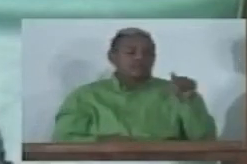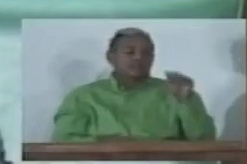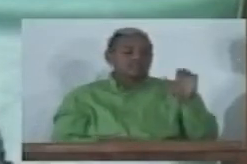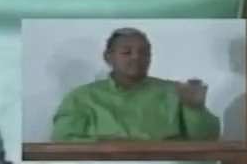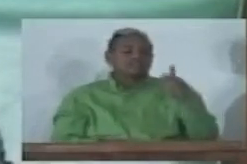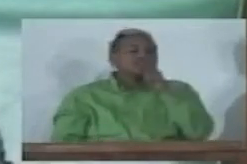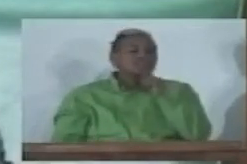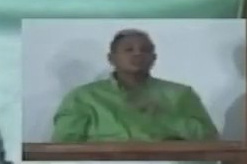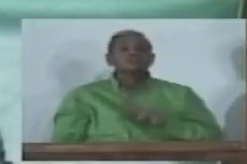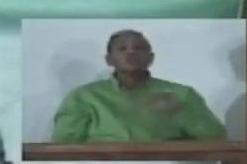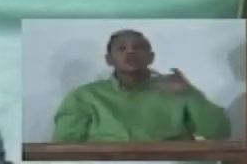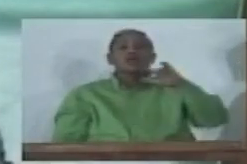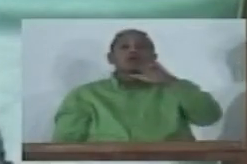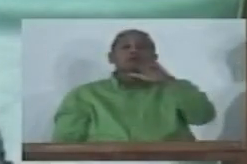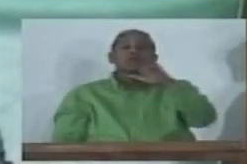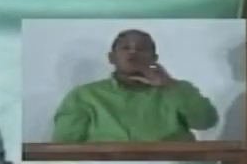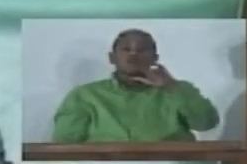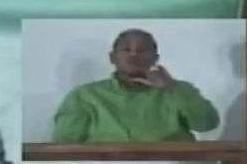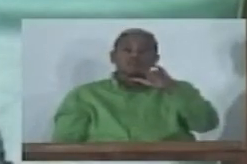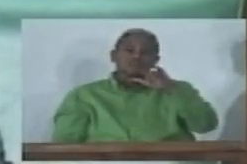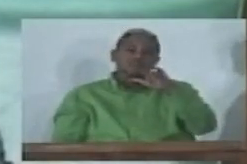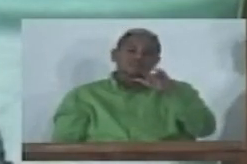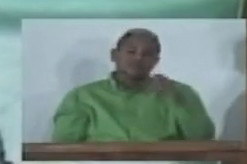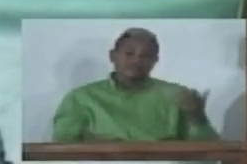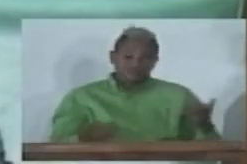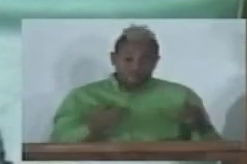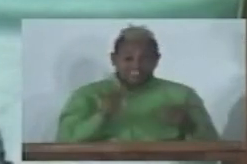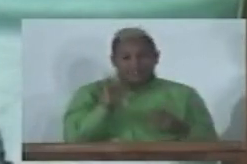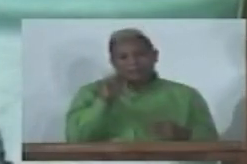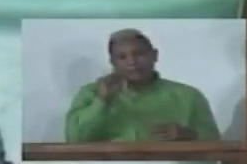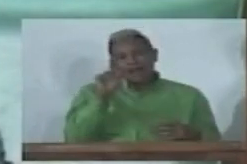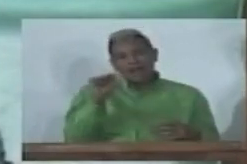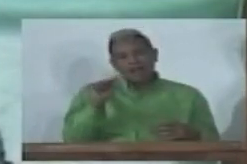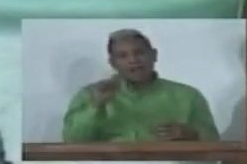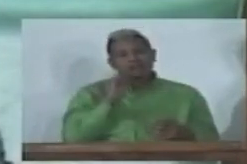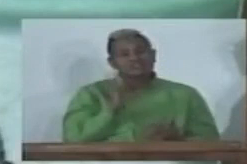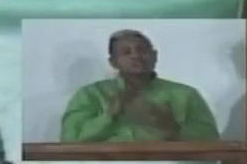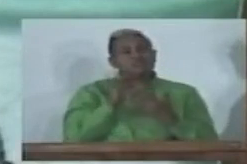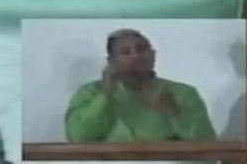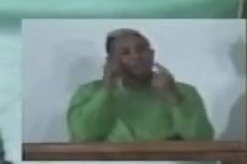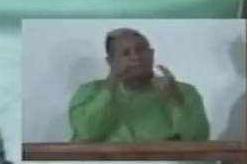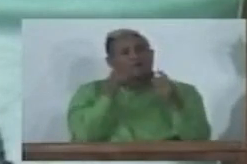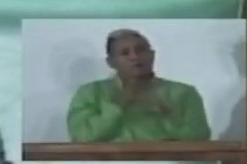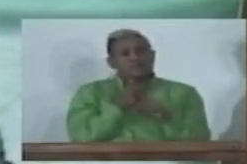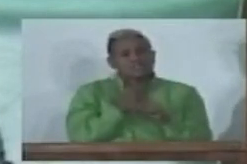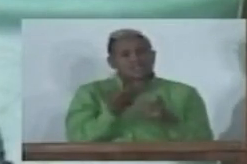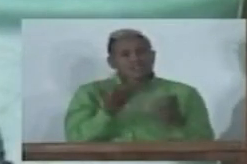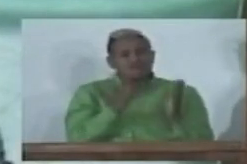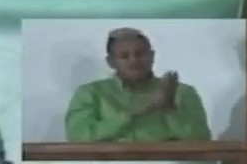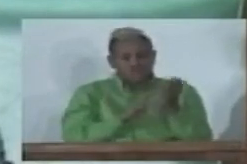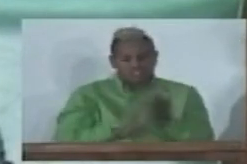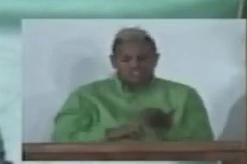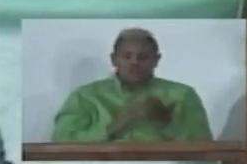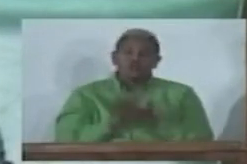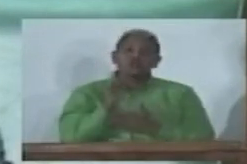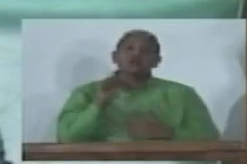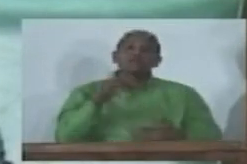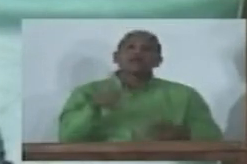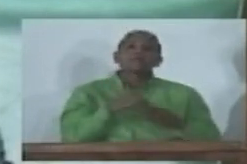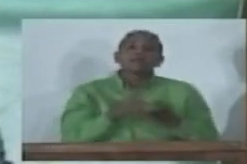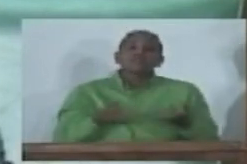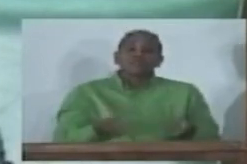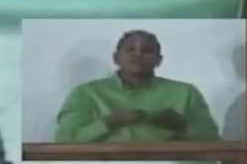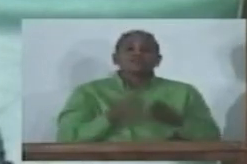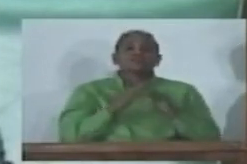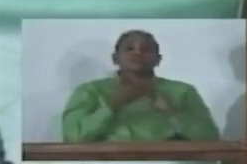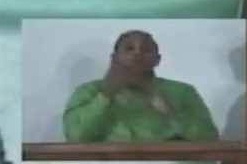Airport Limited, PACAL, which is a special purpose vehicle, Mr. President, registered by GAP in Jamaica